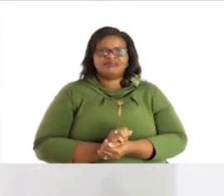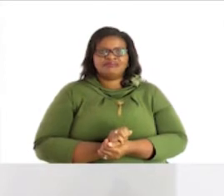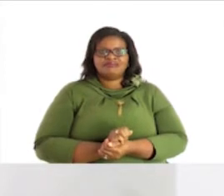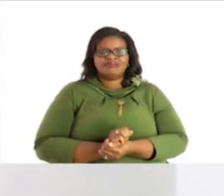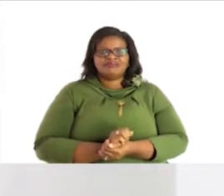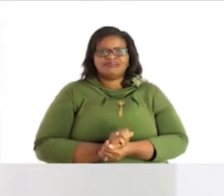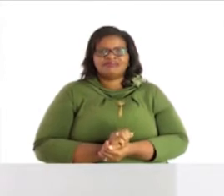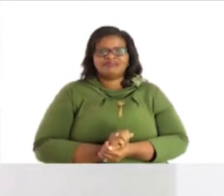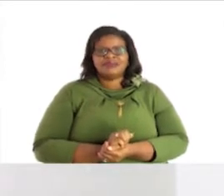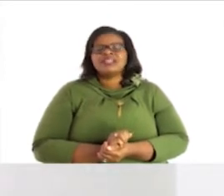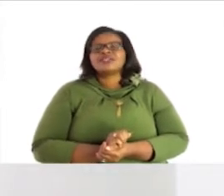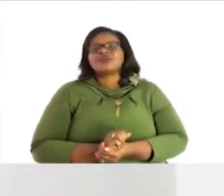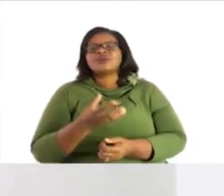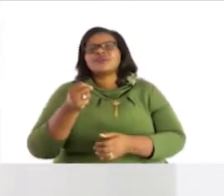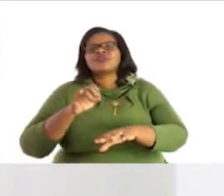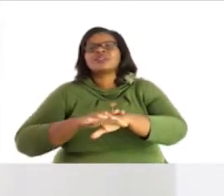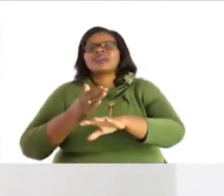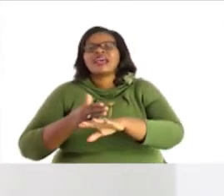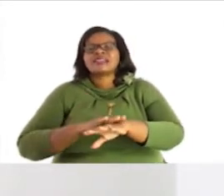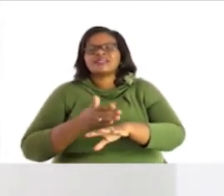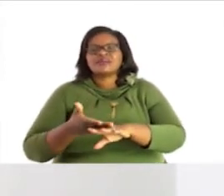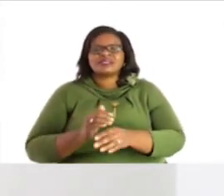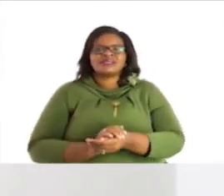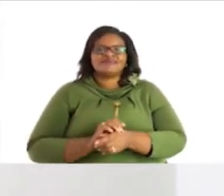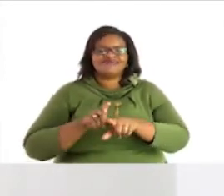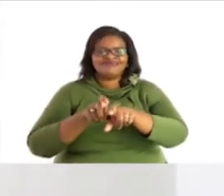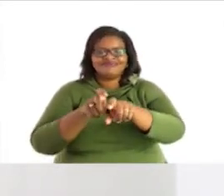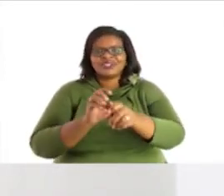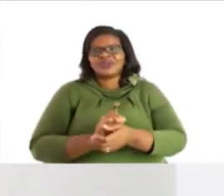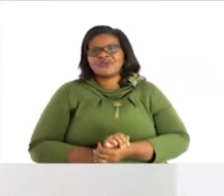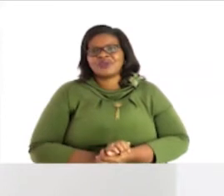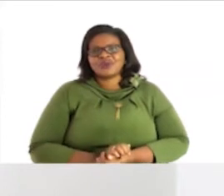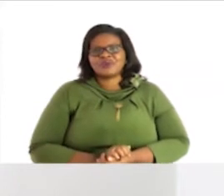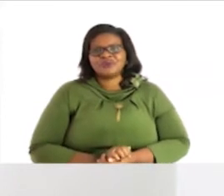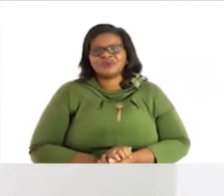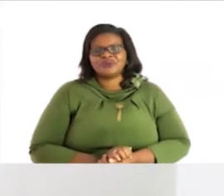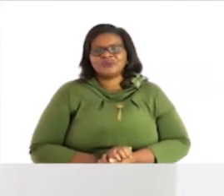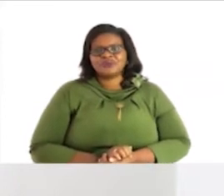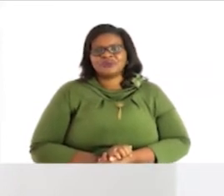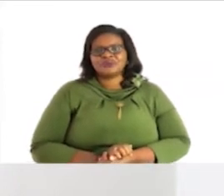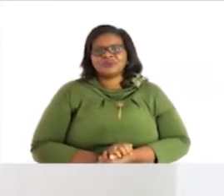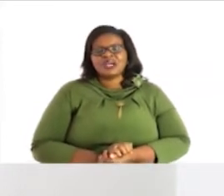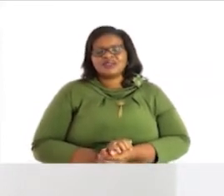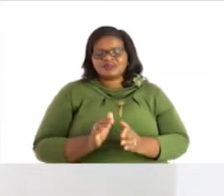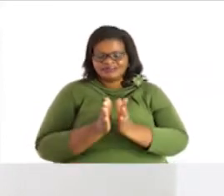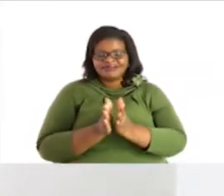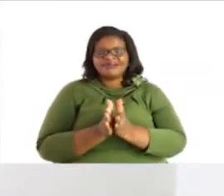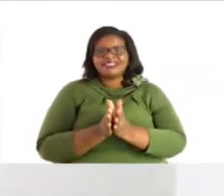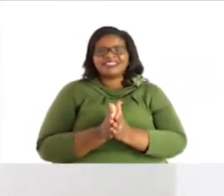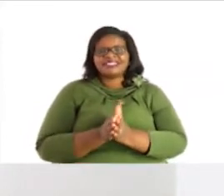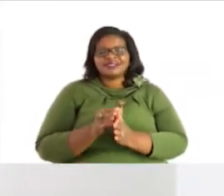I've got some examples which are here, which you are supposed to put some answers. Michelle, can you help us to come and